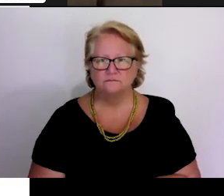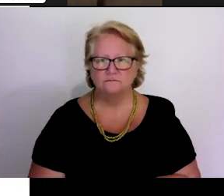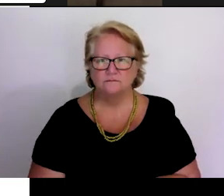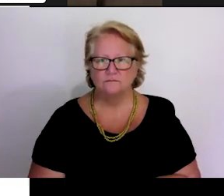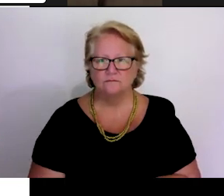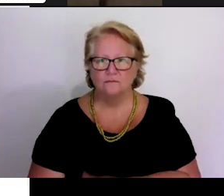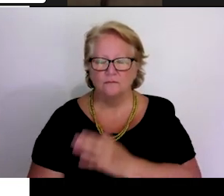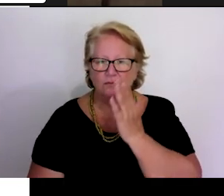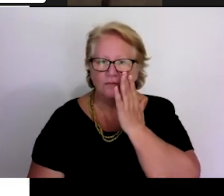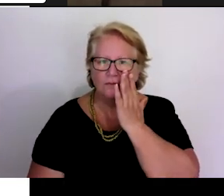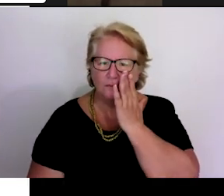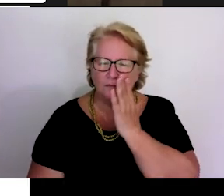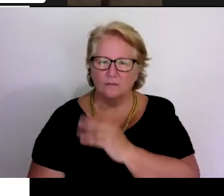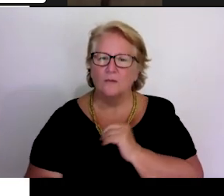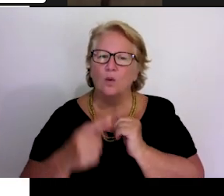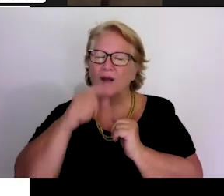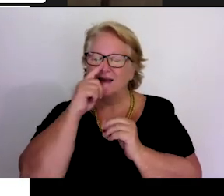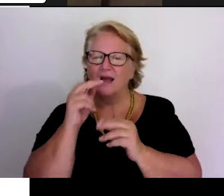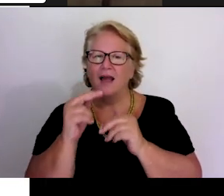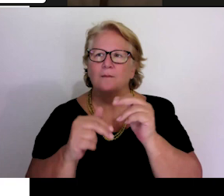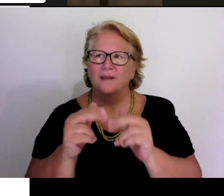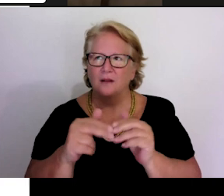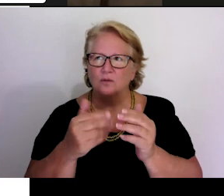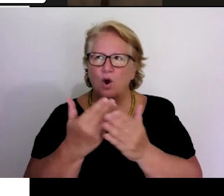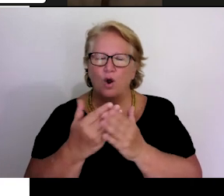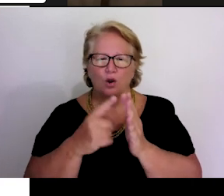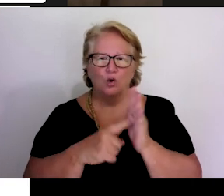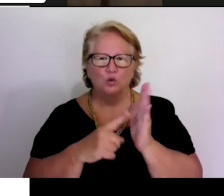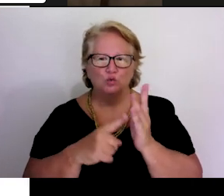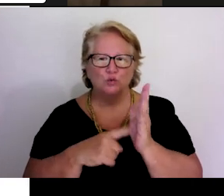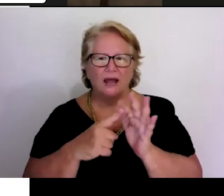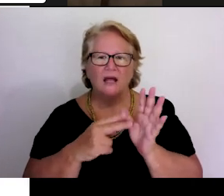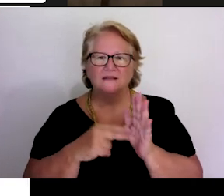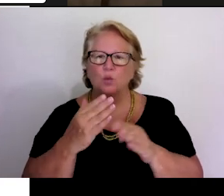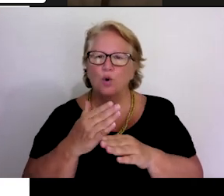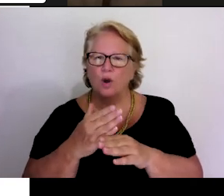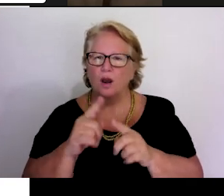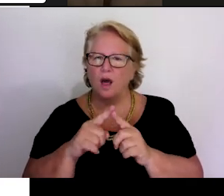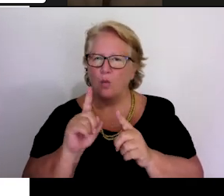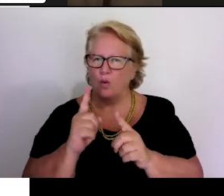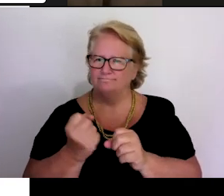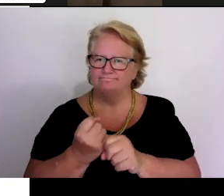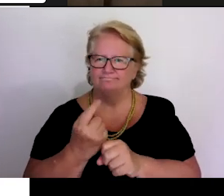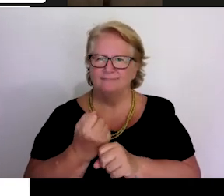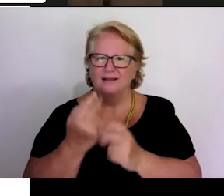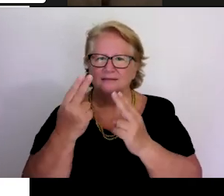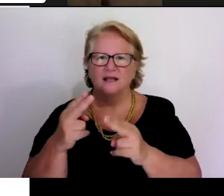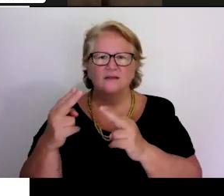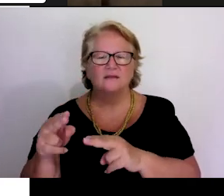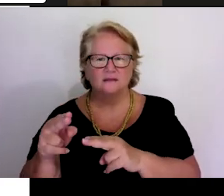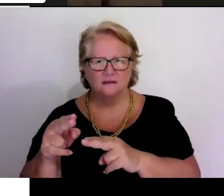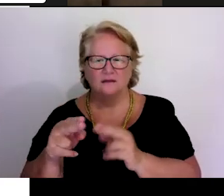We'll also be able to build on some of Julian's work on causes of death by looking at a whole lot